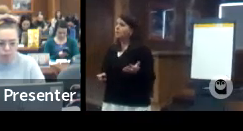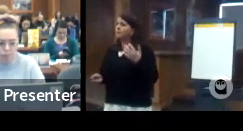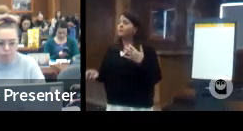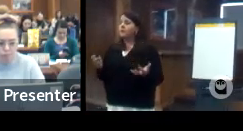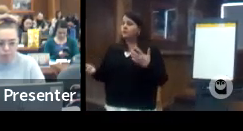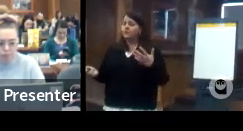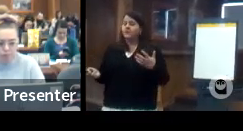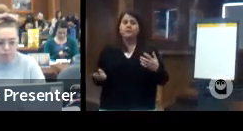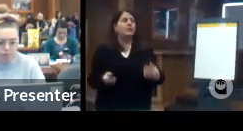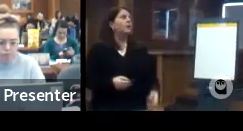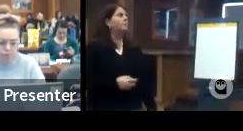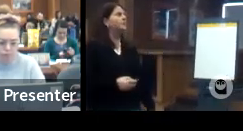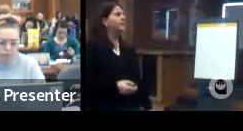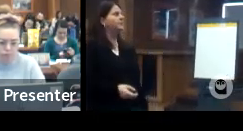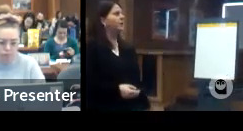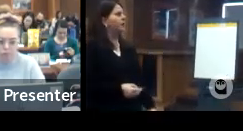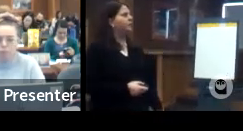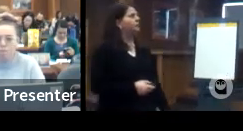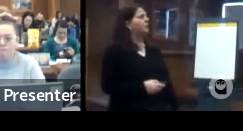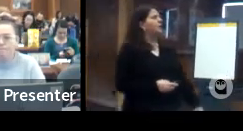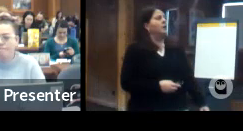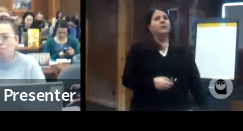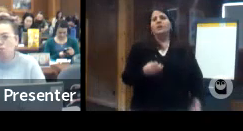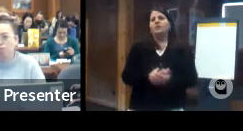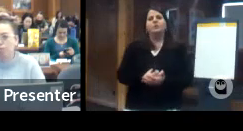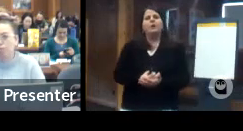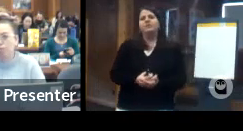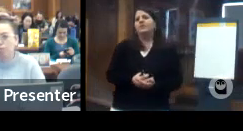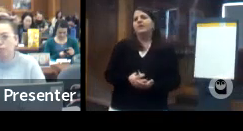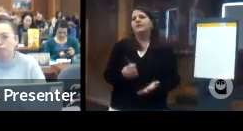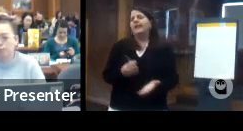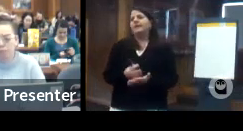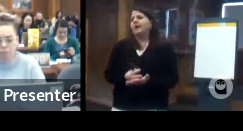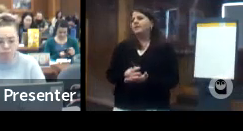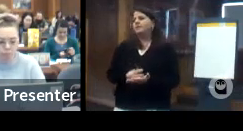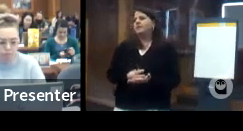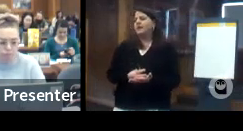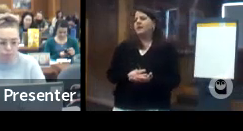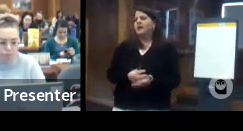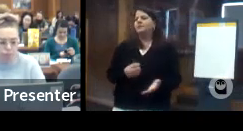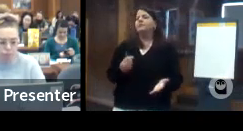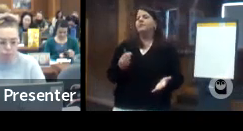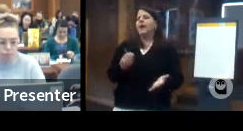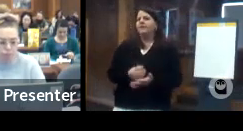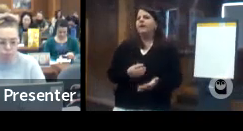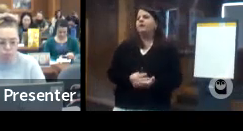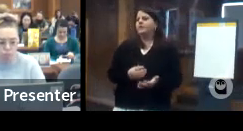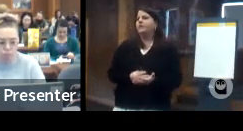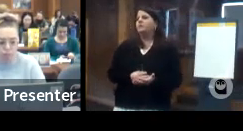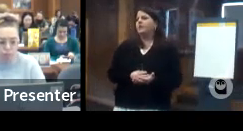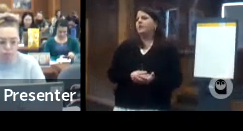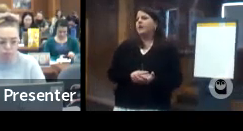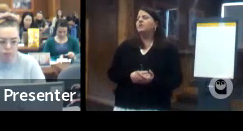do partner with other agencies, because that's very helpful. Talk to your prosecutor. I just cannot stress that enough. Have